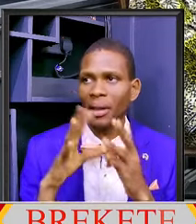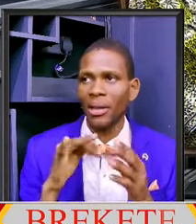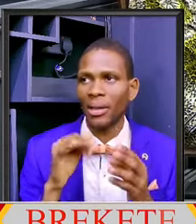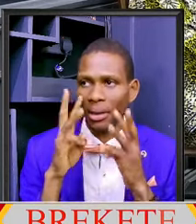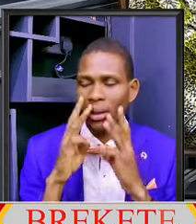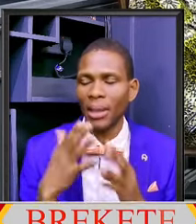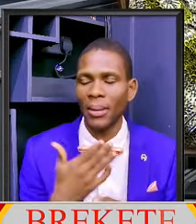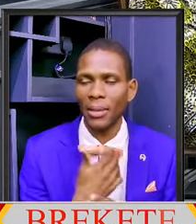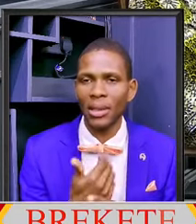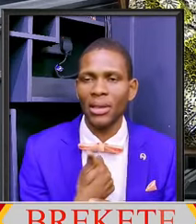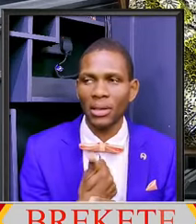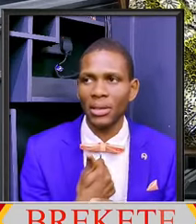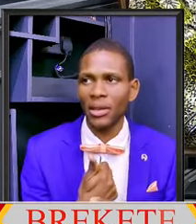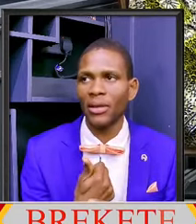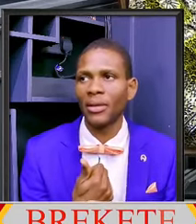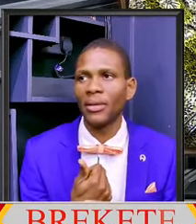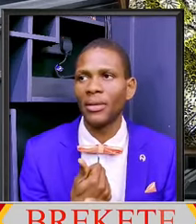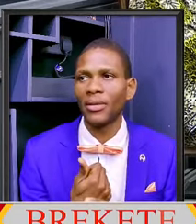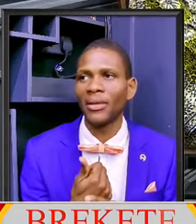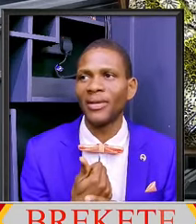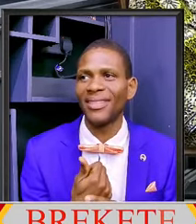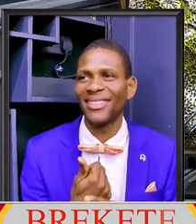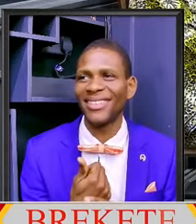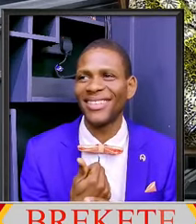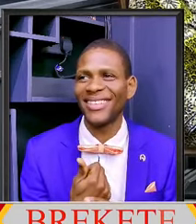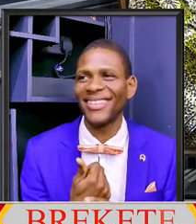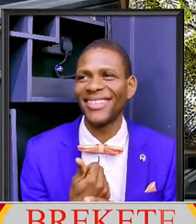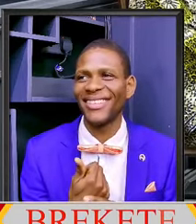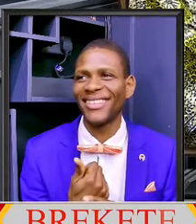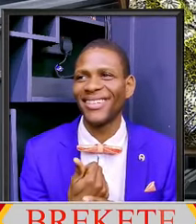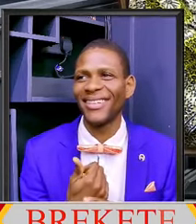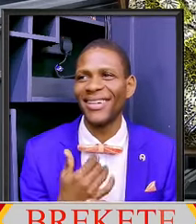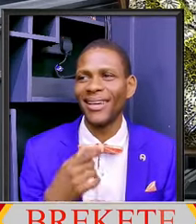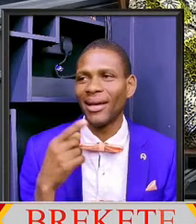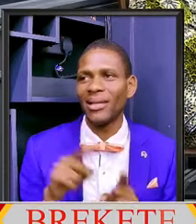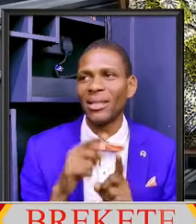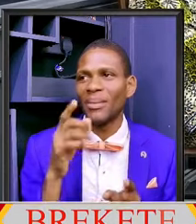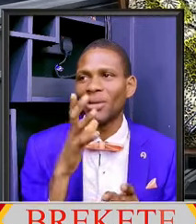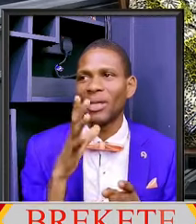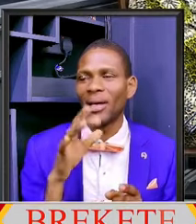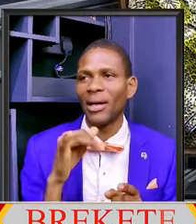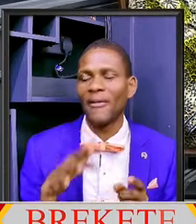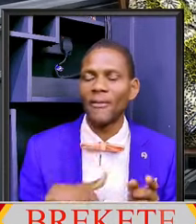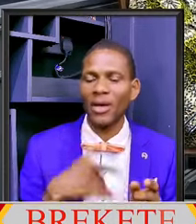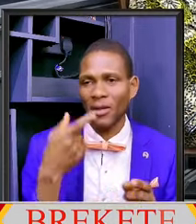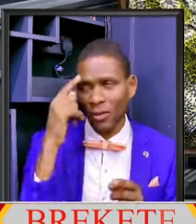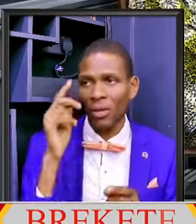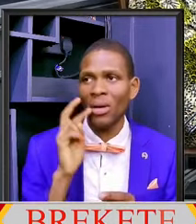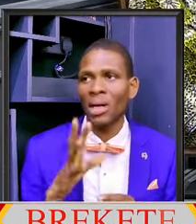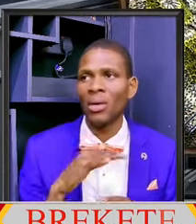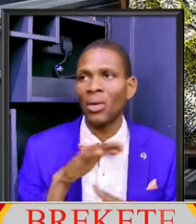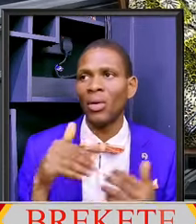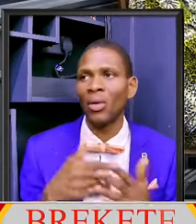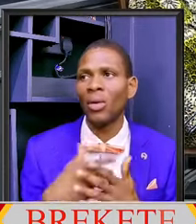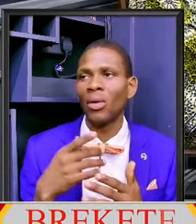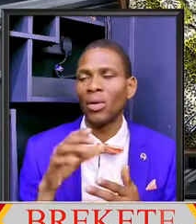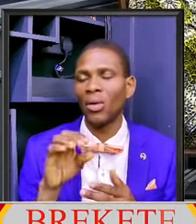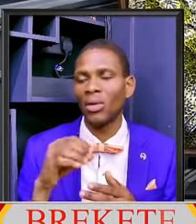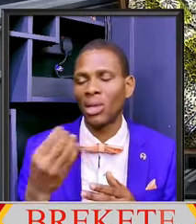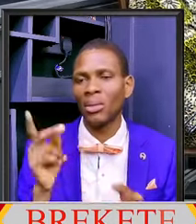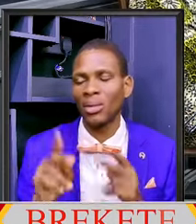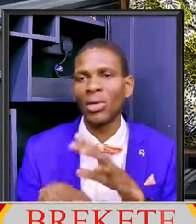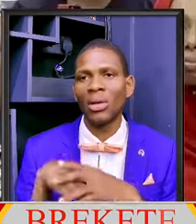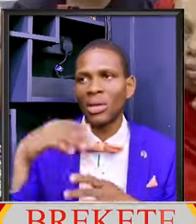I cried myself out this morning. I'm sorry. As a mother, I felt for her and all the others out